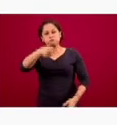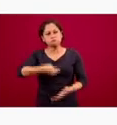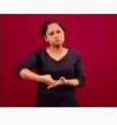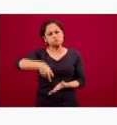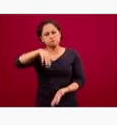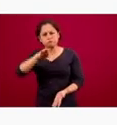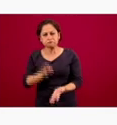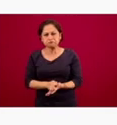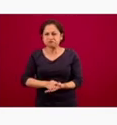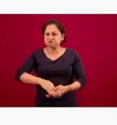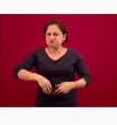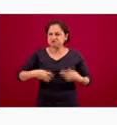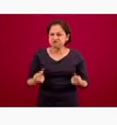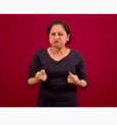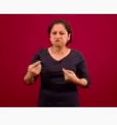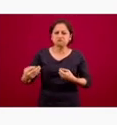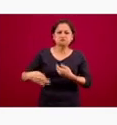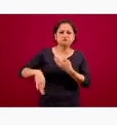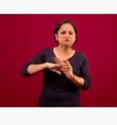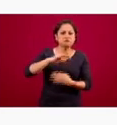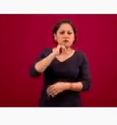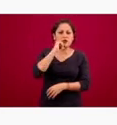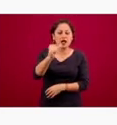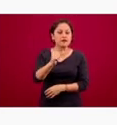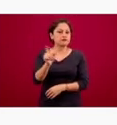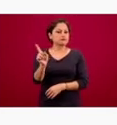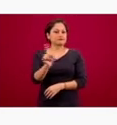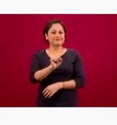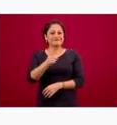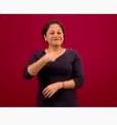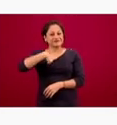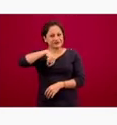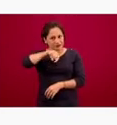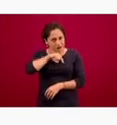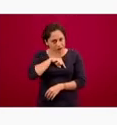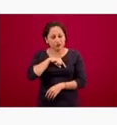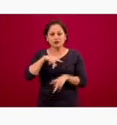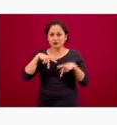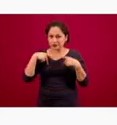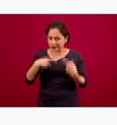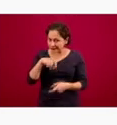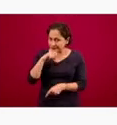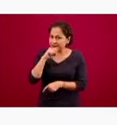are vulnerable as humans, as people. We live in a permanent